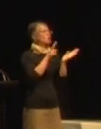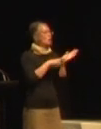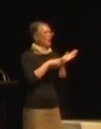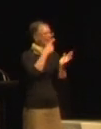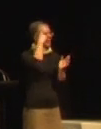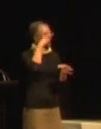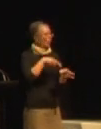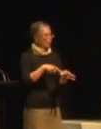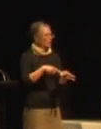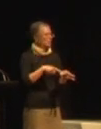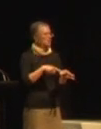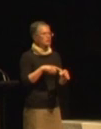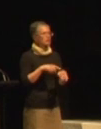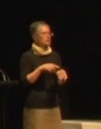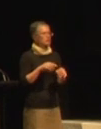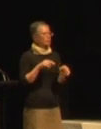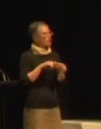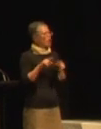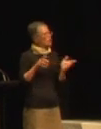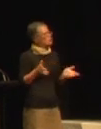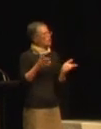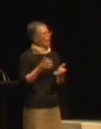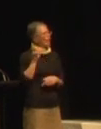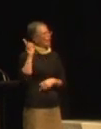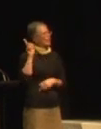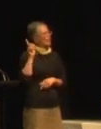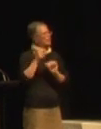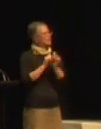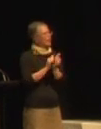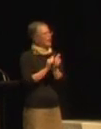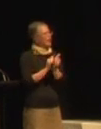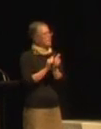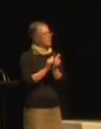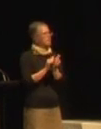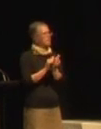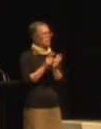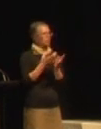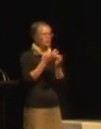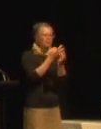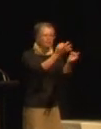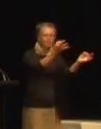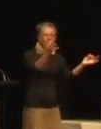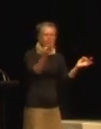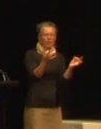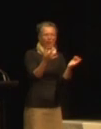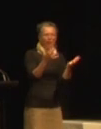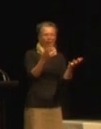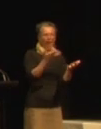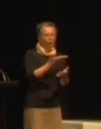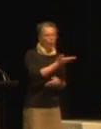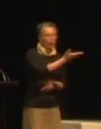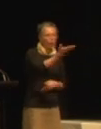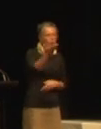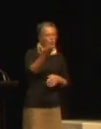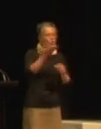go, I try and play this game at some length to try and understand how people relate to each